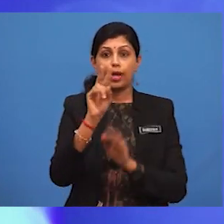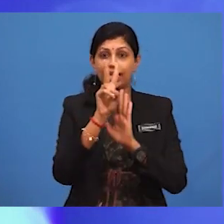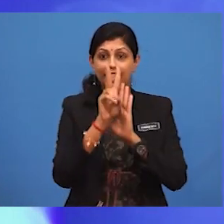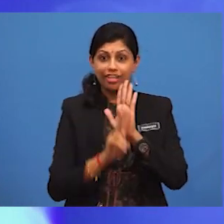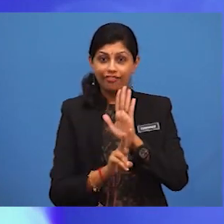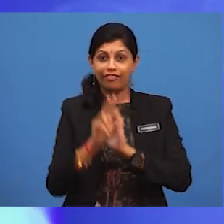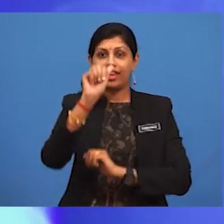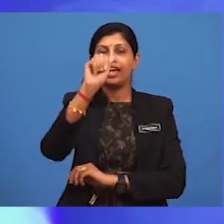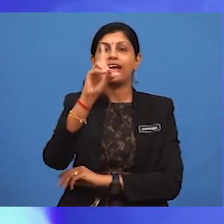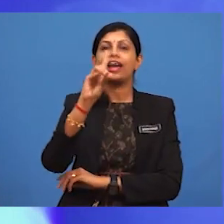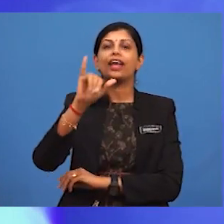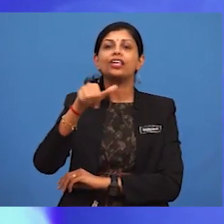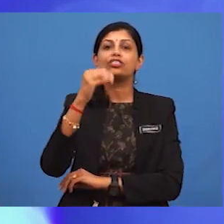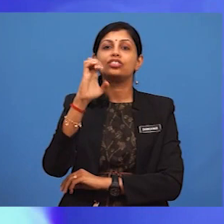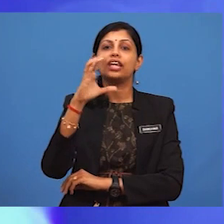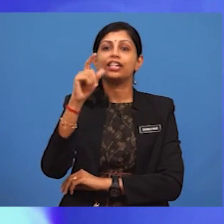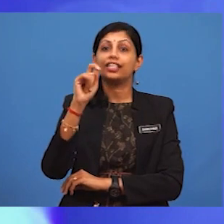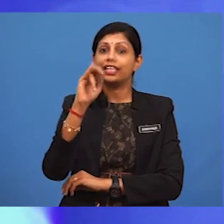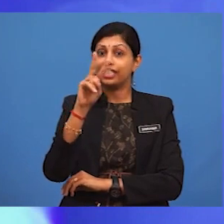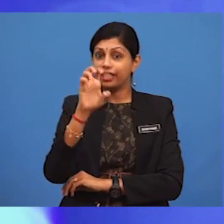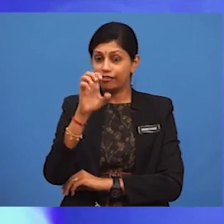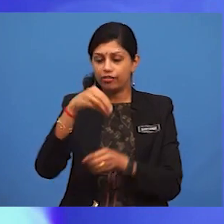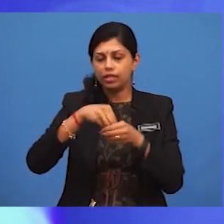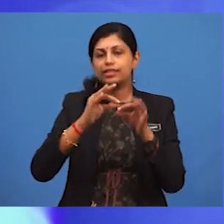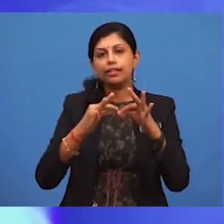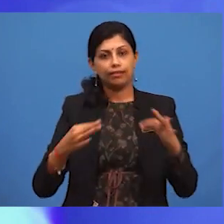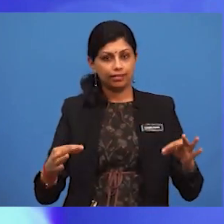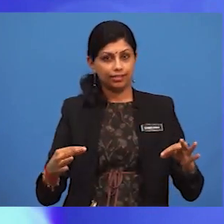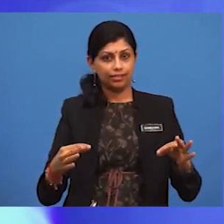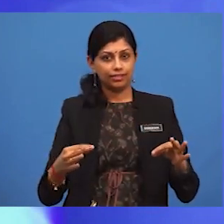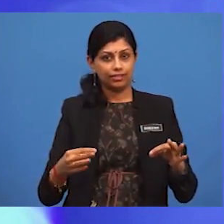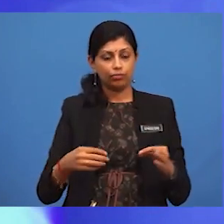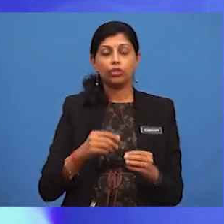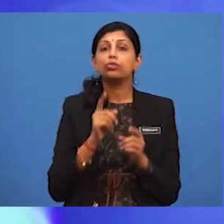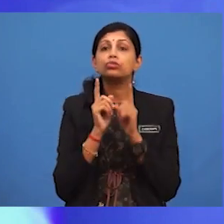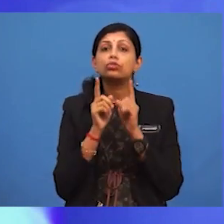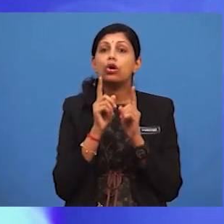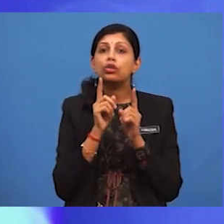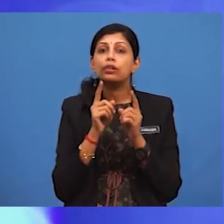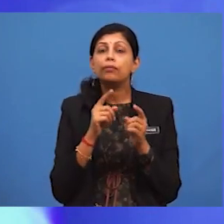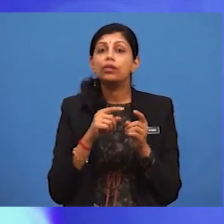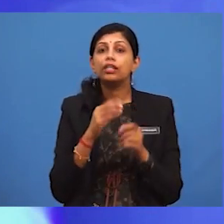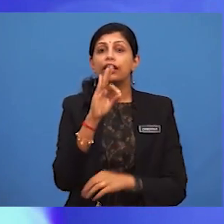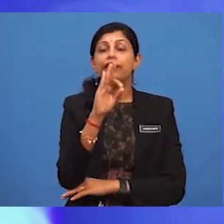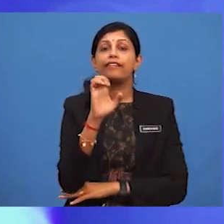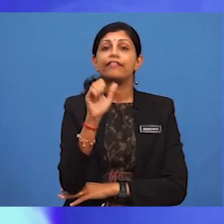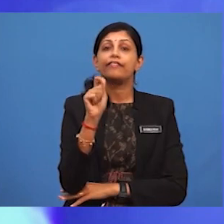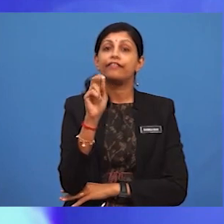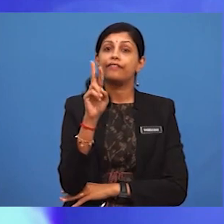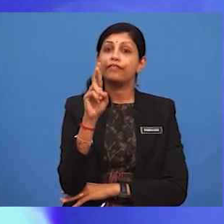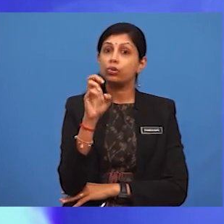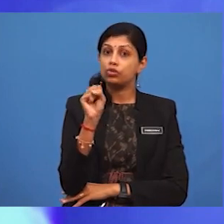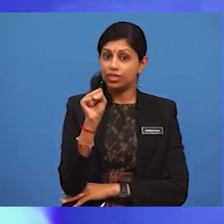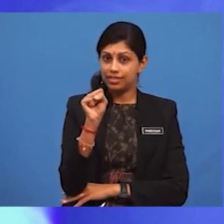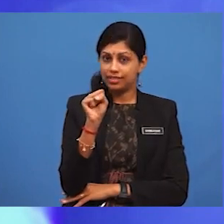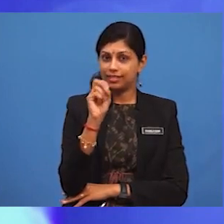adjectives in your sentences when you talk about the features. I will explain more